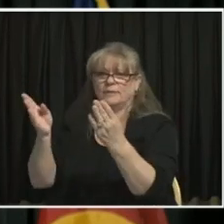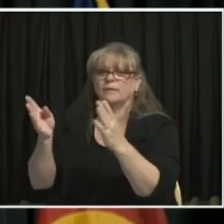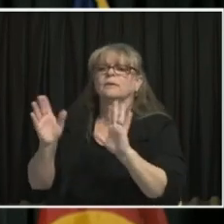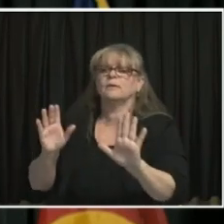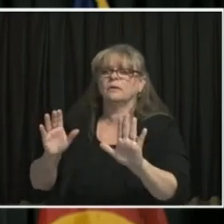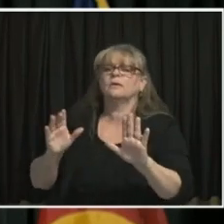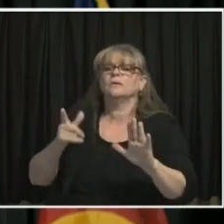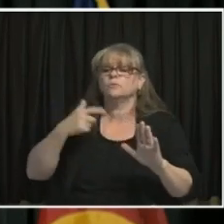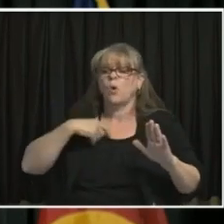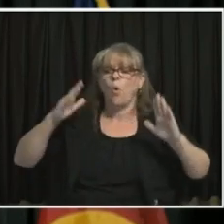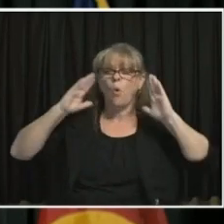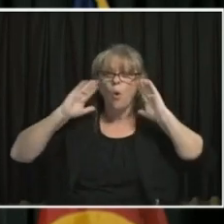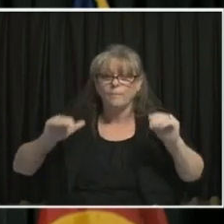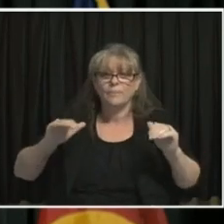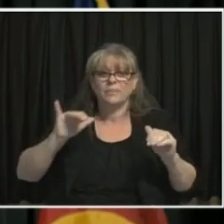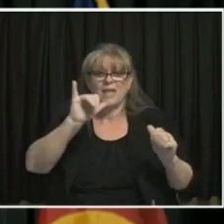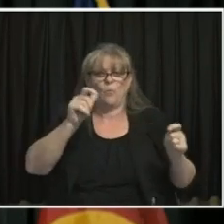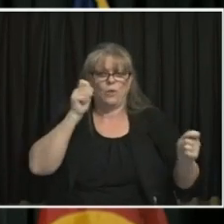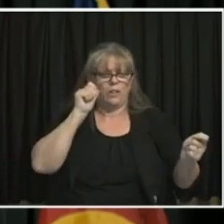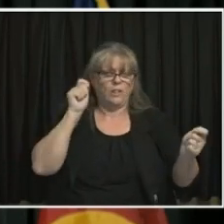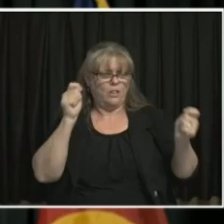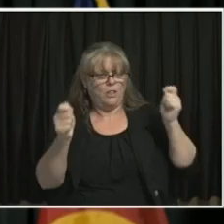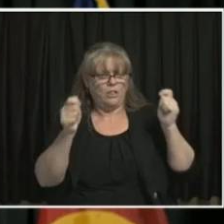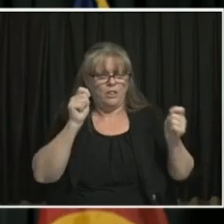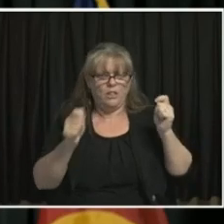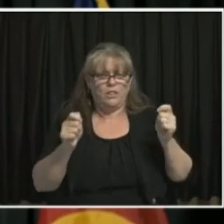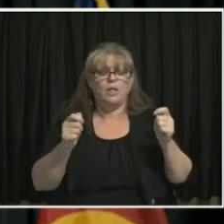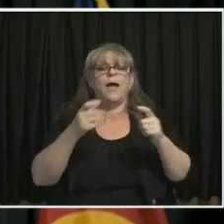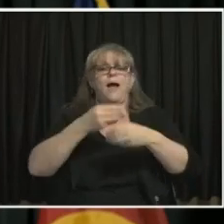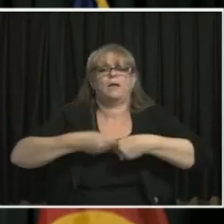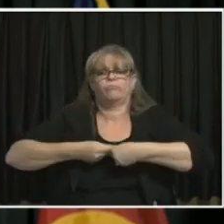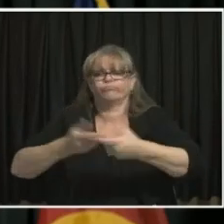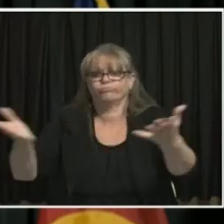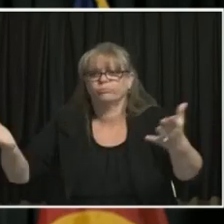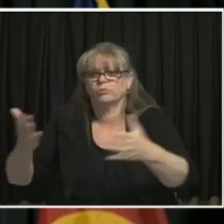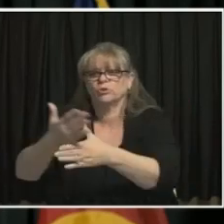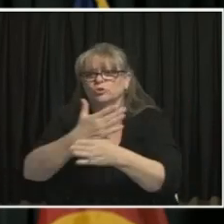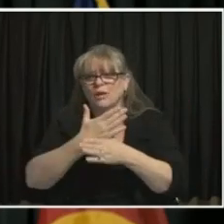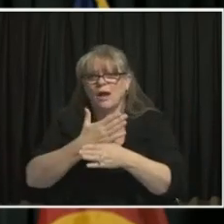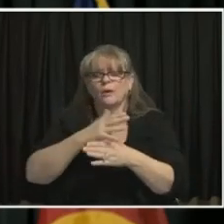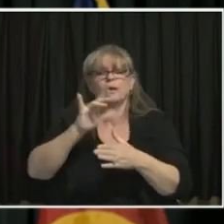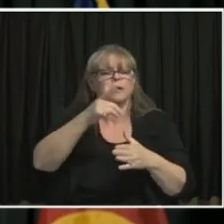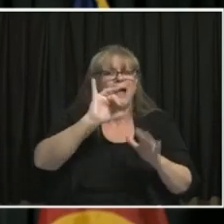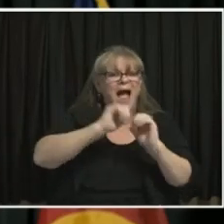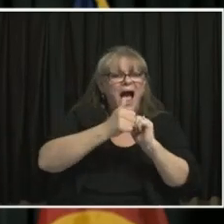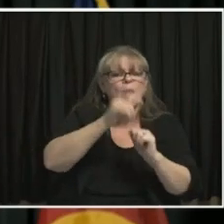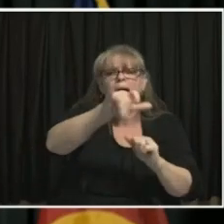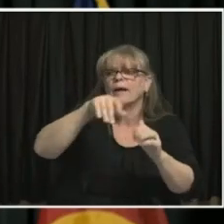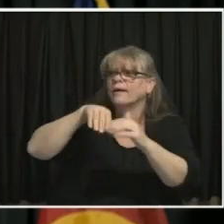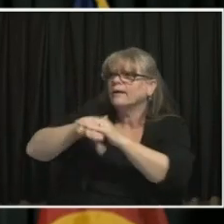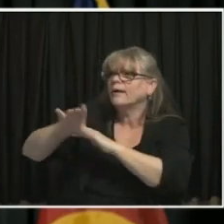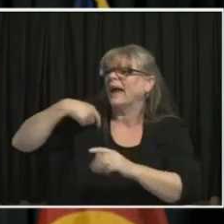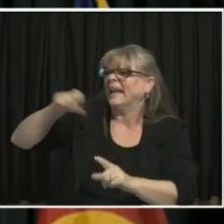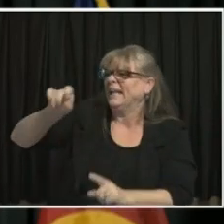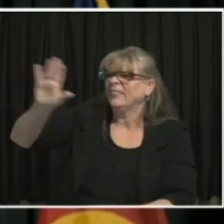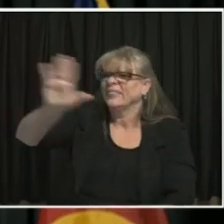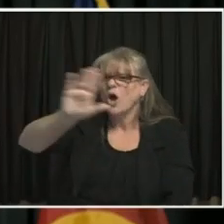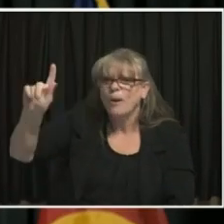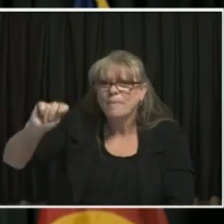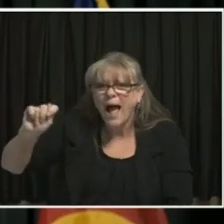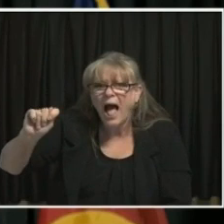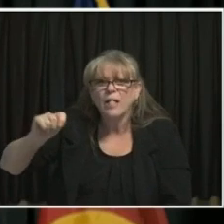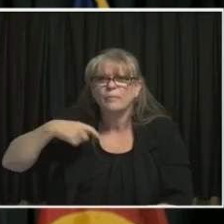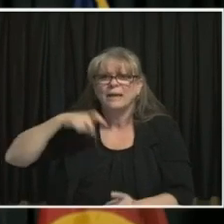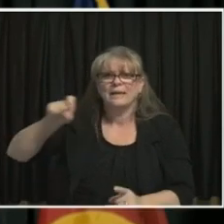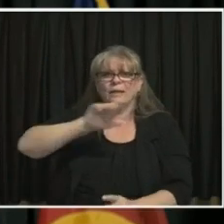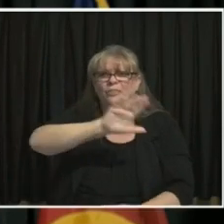So showers and yurts, even cabins, they need to, over the next few days, develop those protocols. So I would expect the campsites